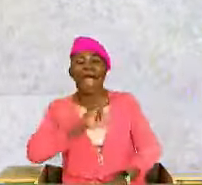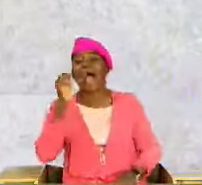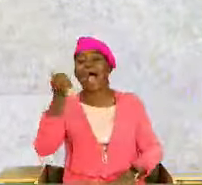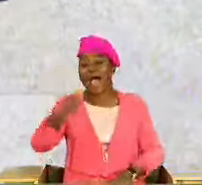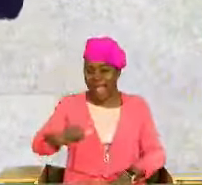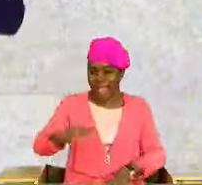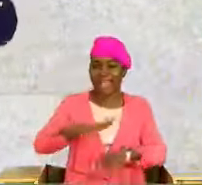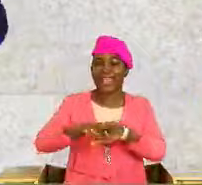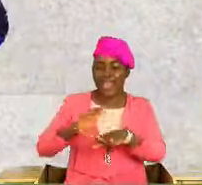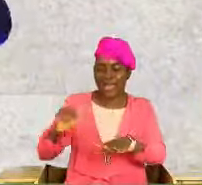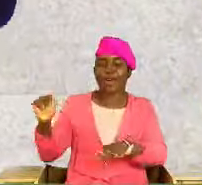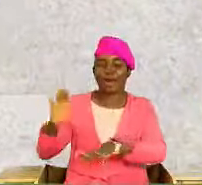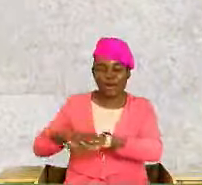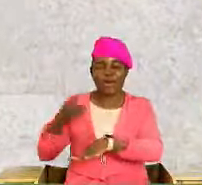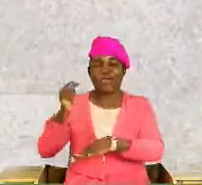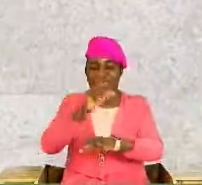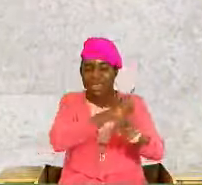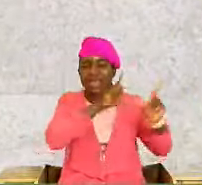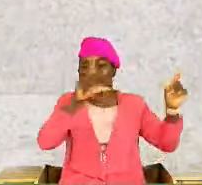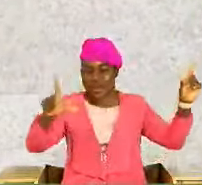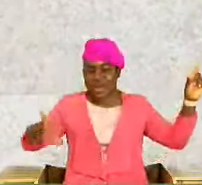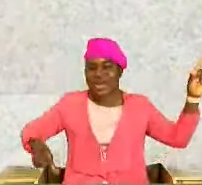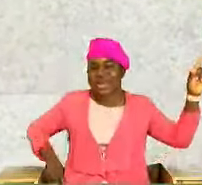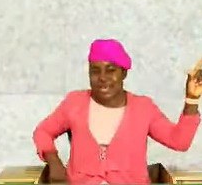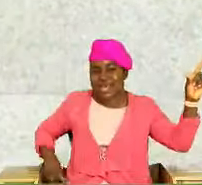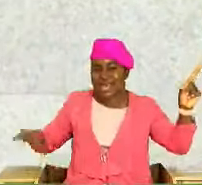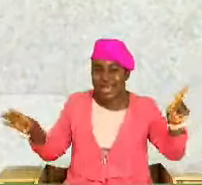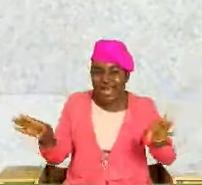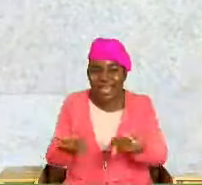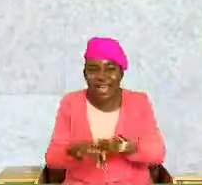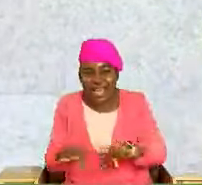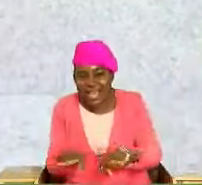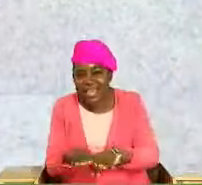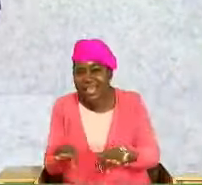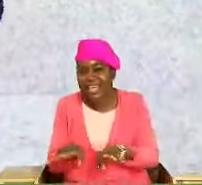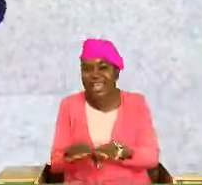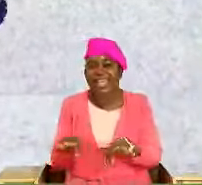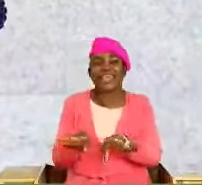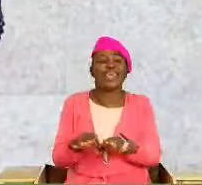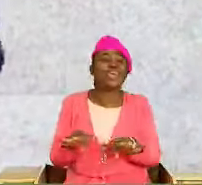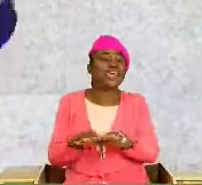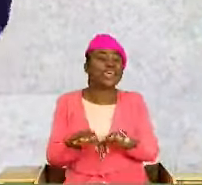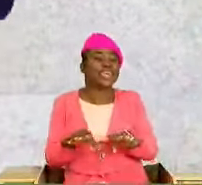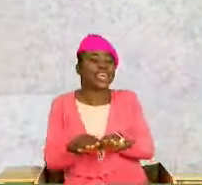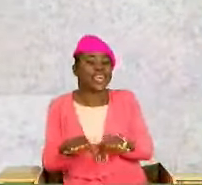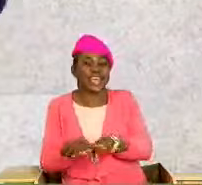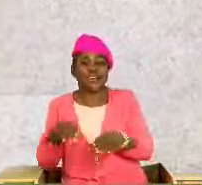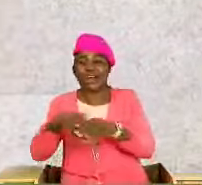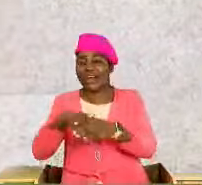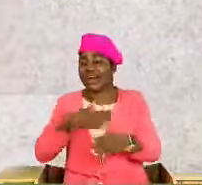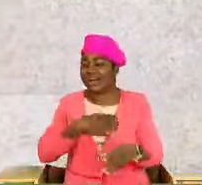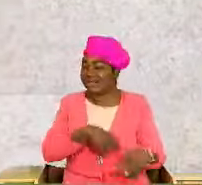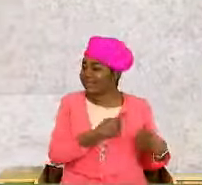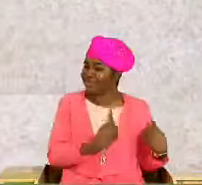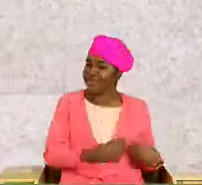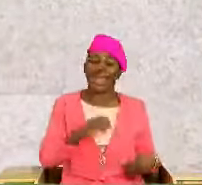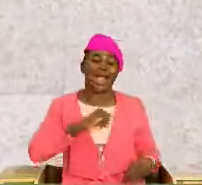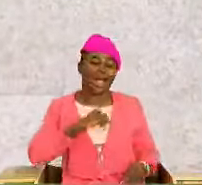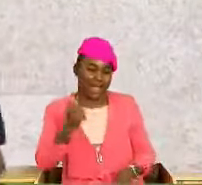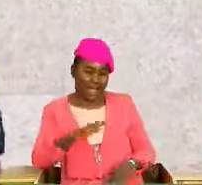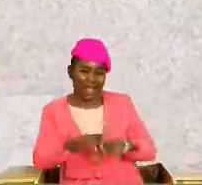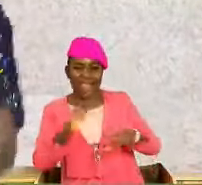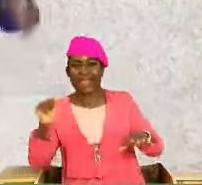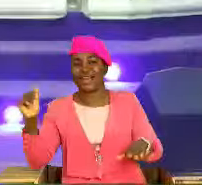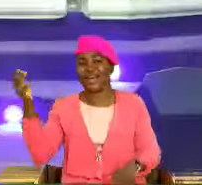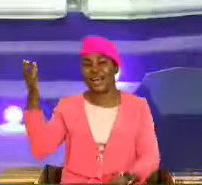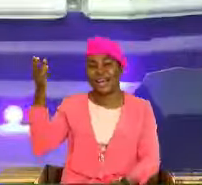on the line he put a telephone in my heart I can call God